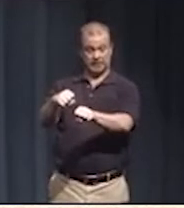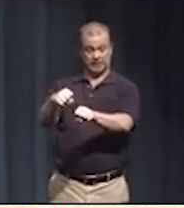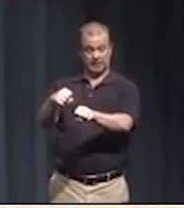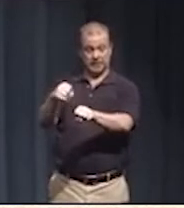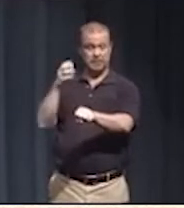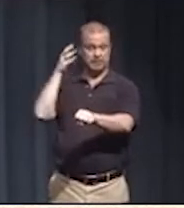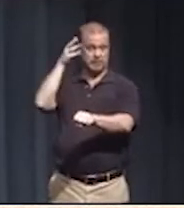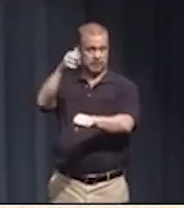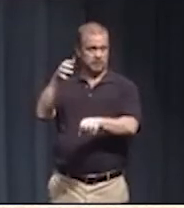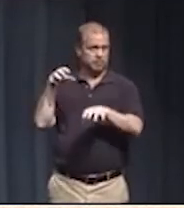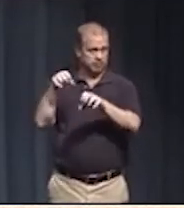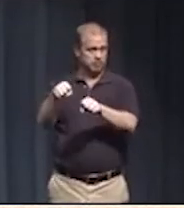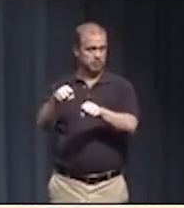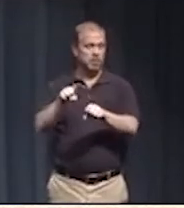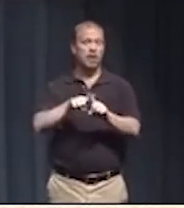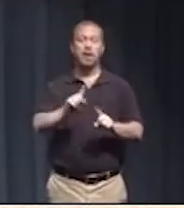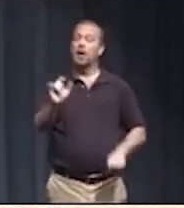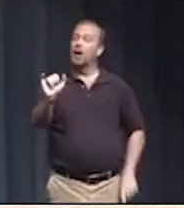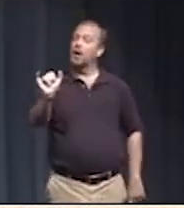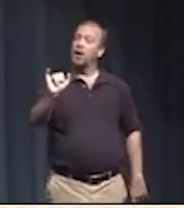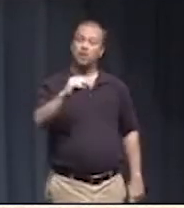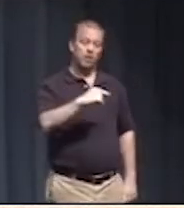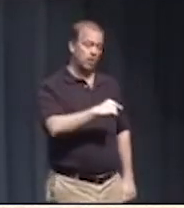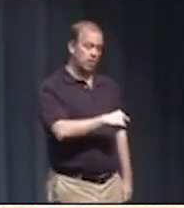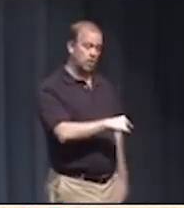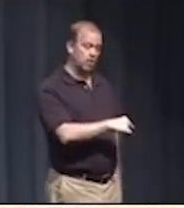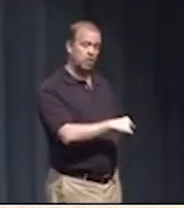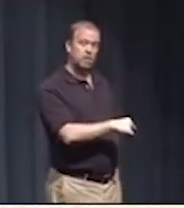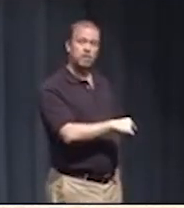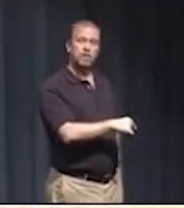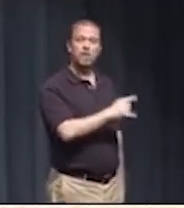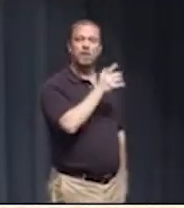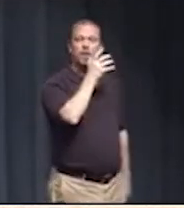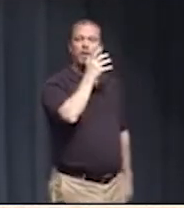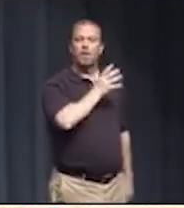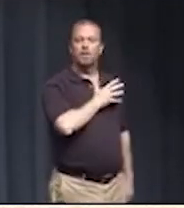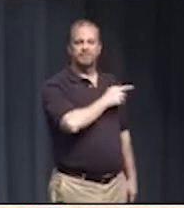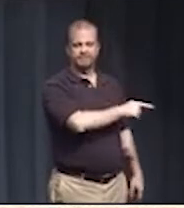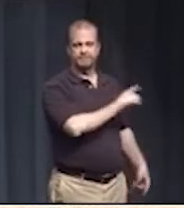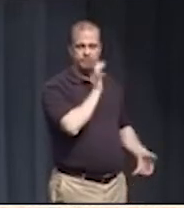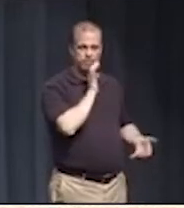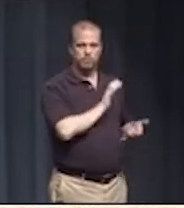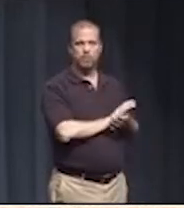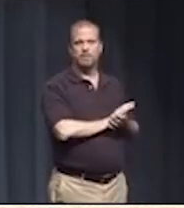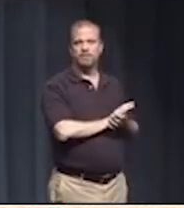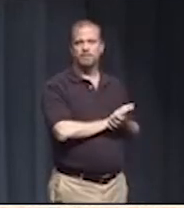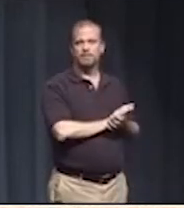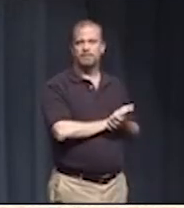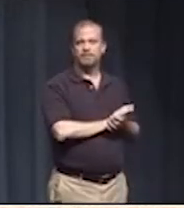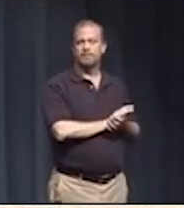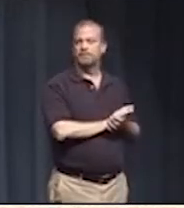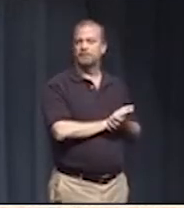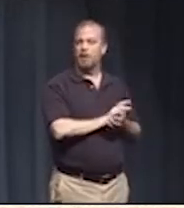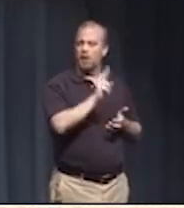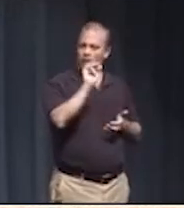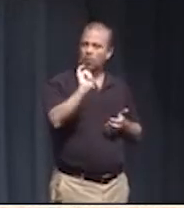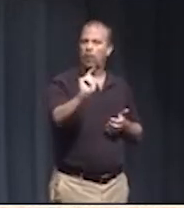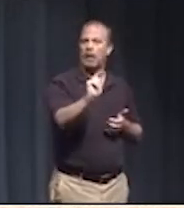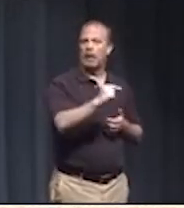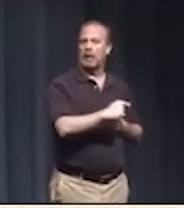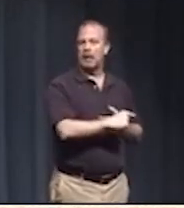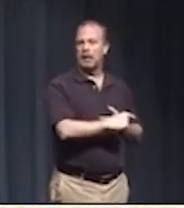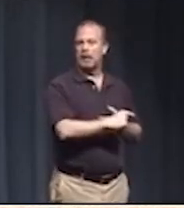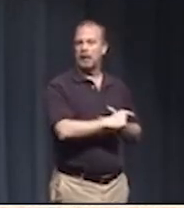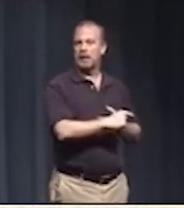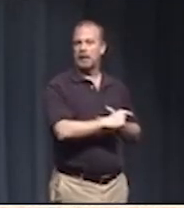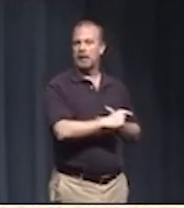he gets France, but he also gets a wife of royal blood who is